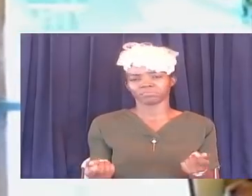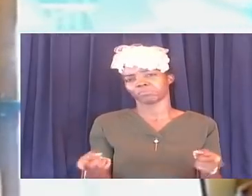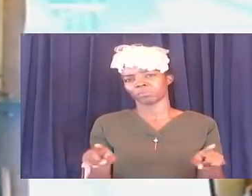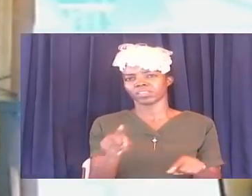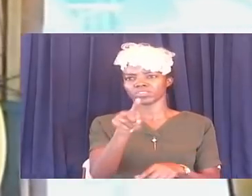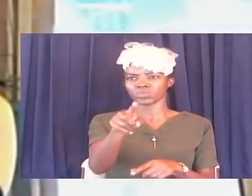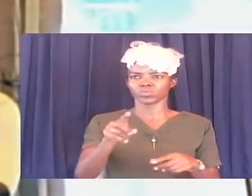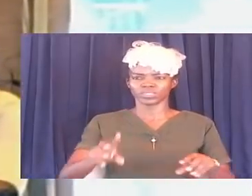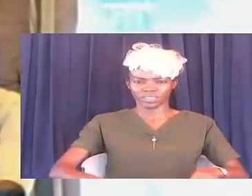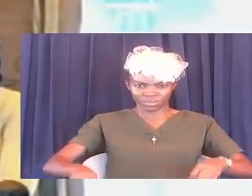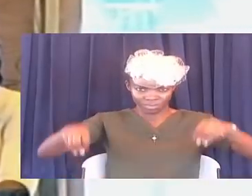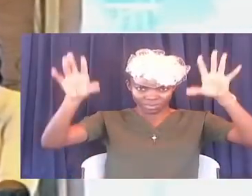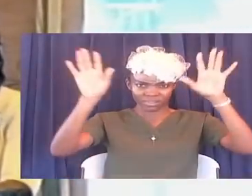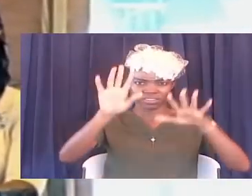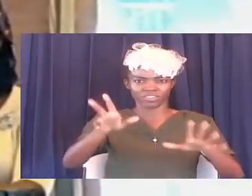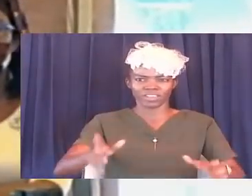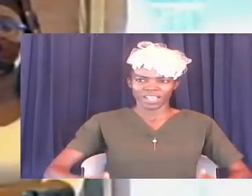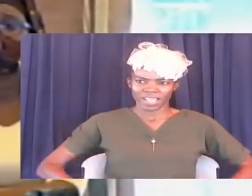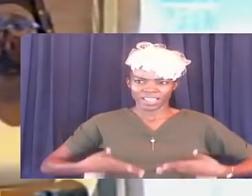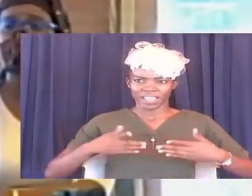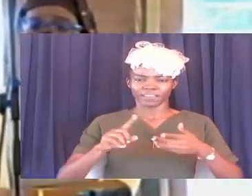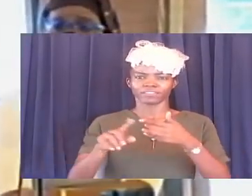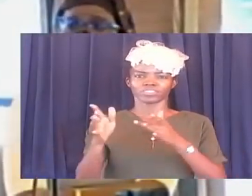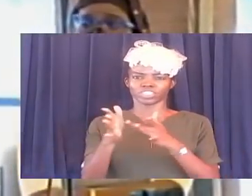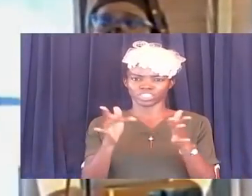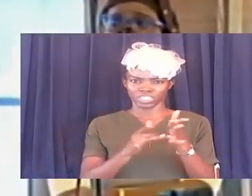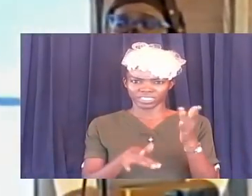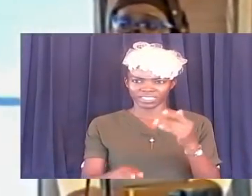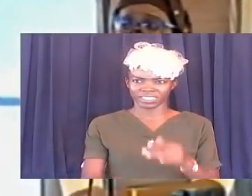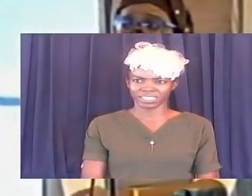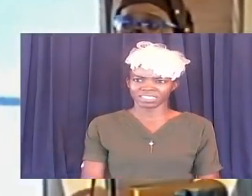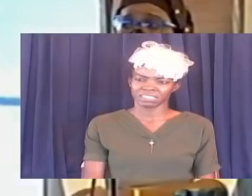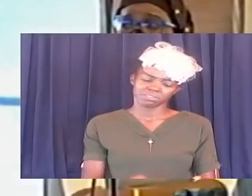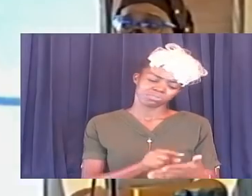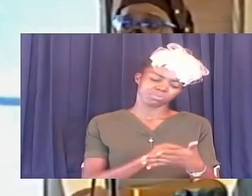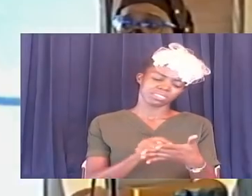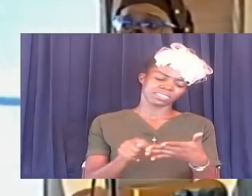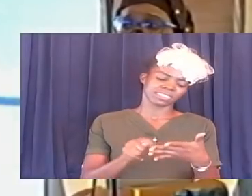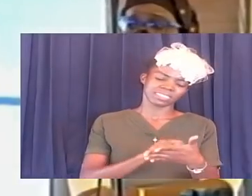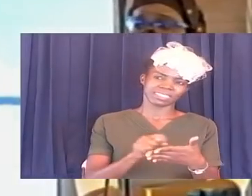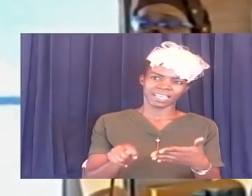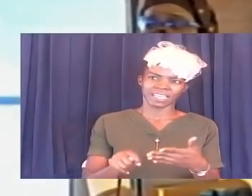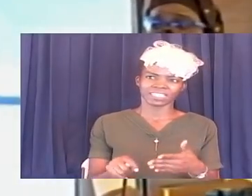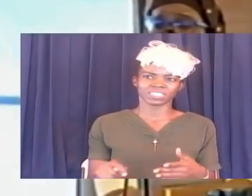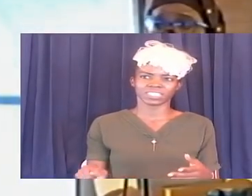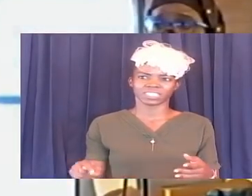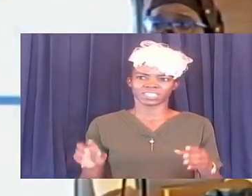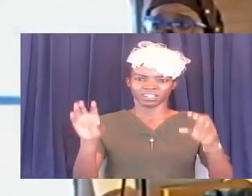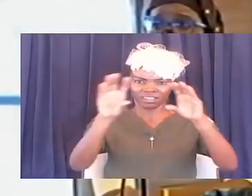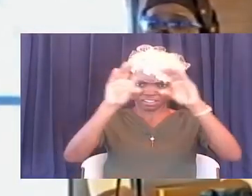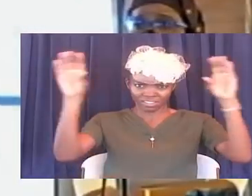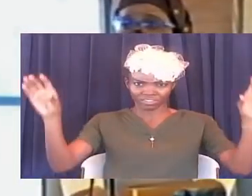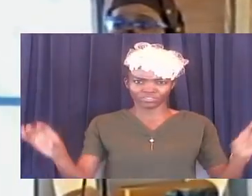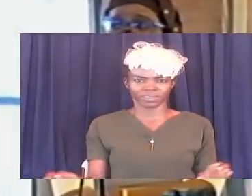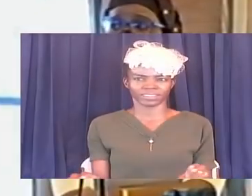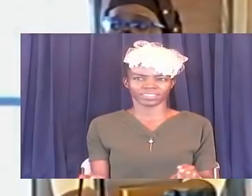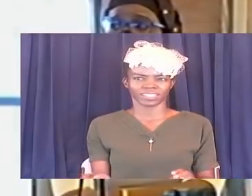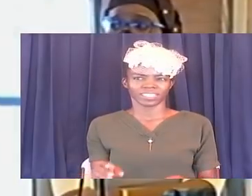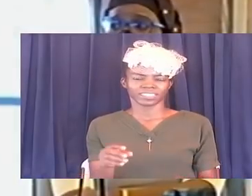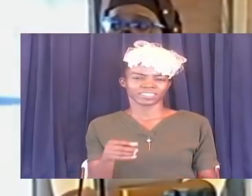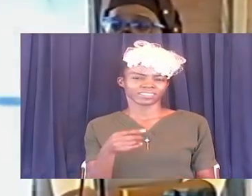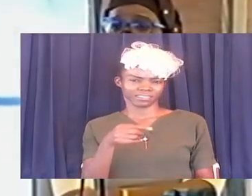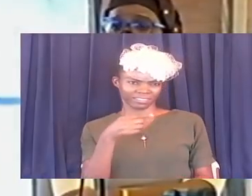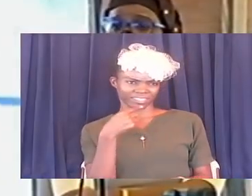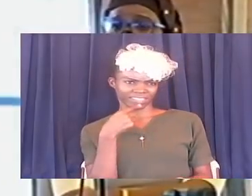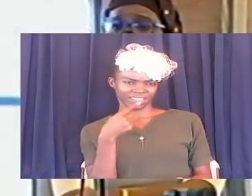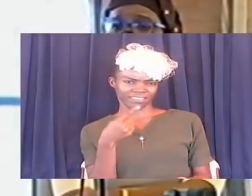Hallelujah. Hallelujah. You signed the contract to say that, Lord, I believe that you will take care of me. And it's not